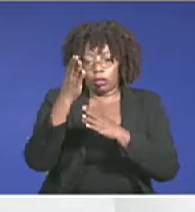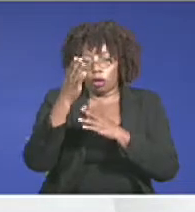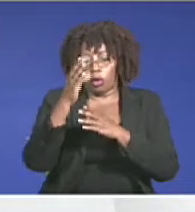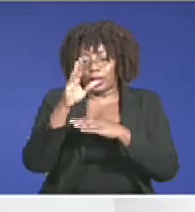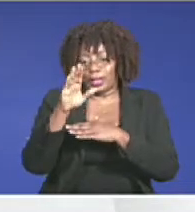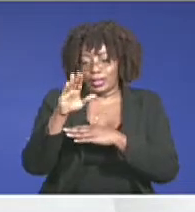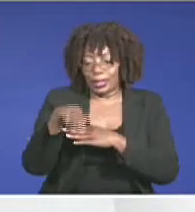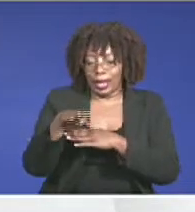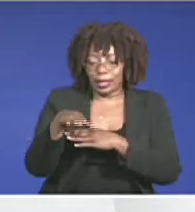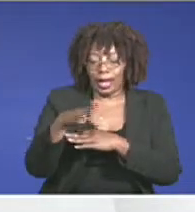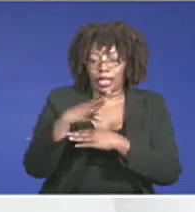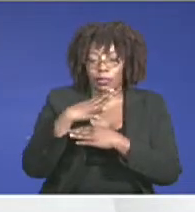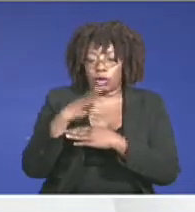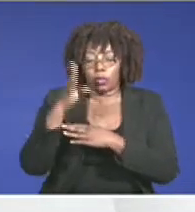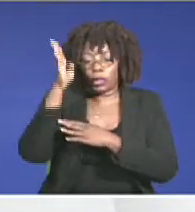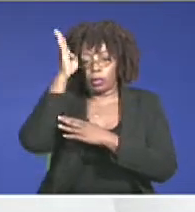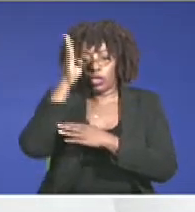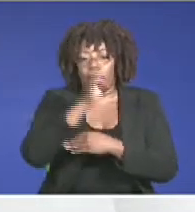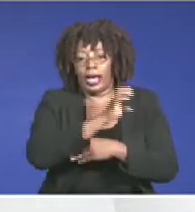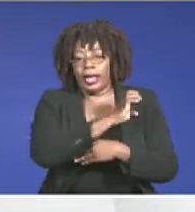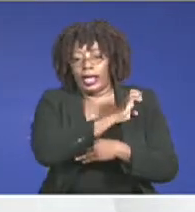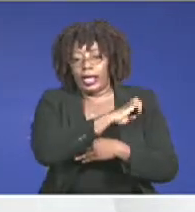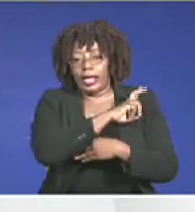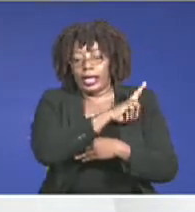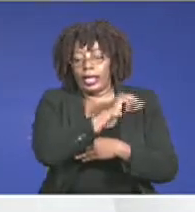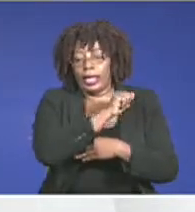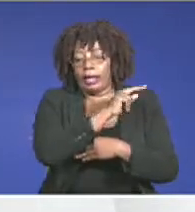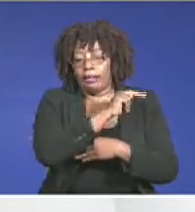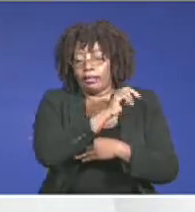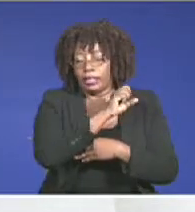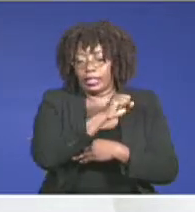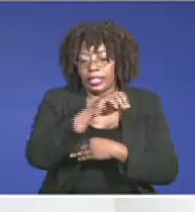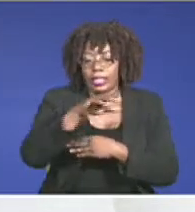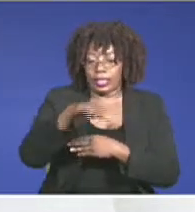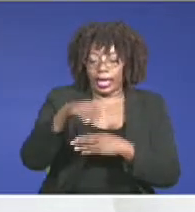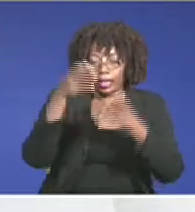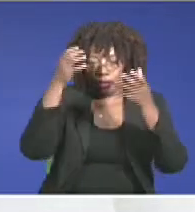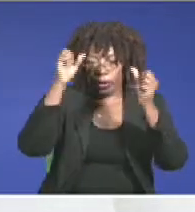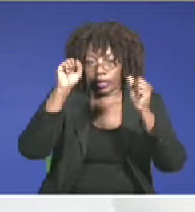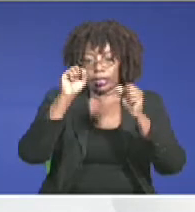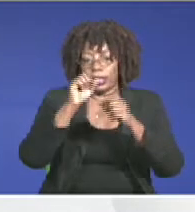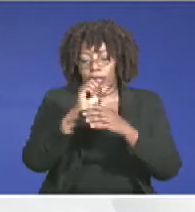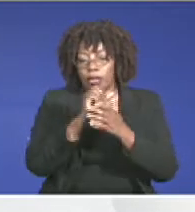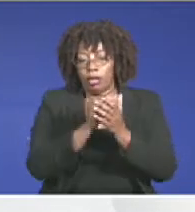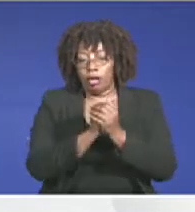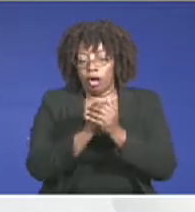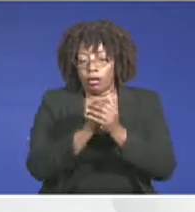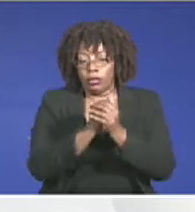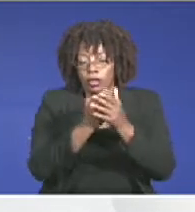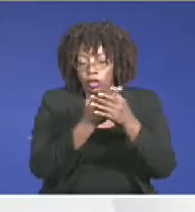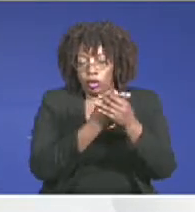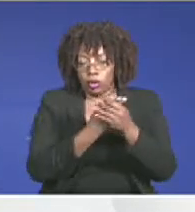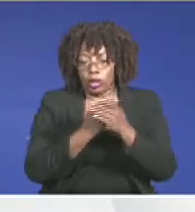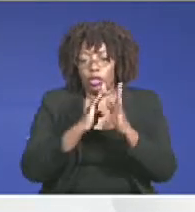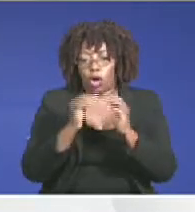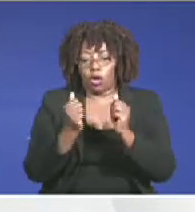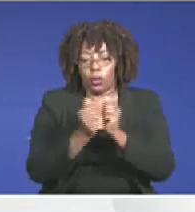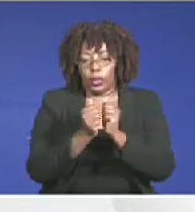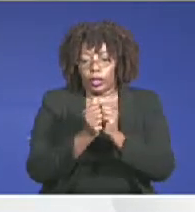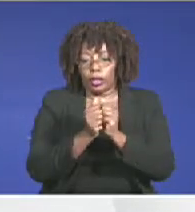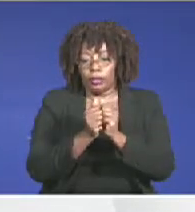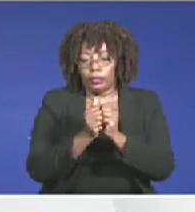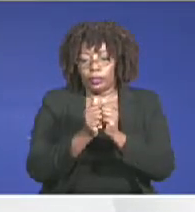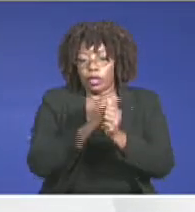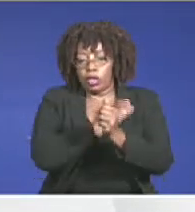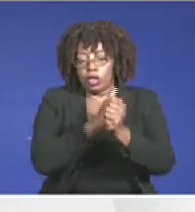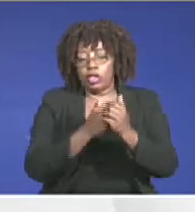both Mr. Bernard Evans this morning, who's the president of the CTUB, and I've also spoken to the Attorney General.